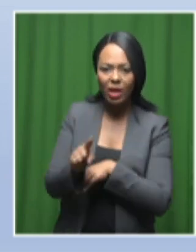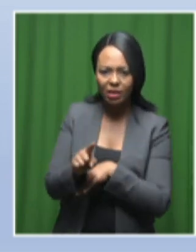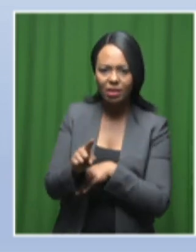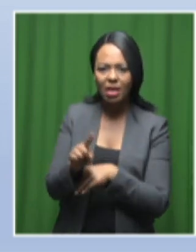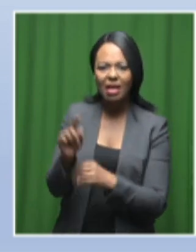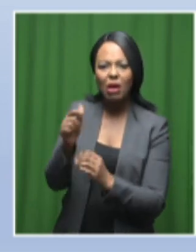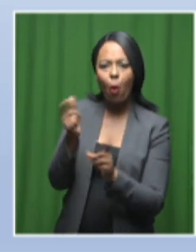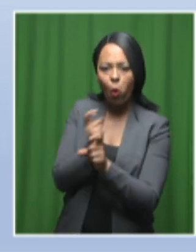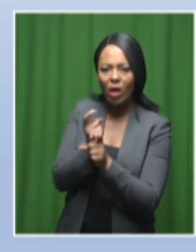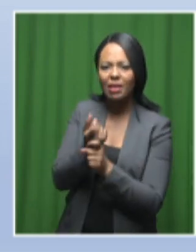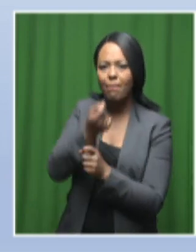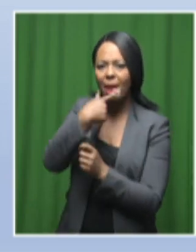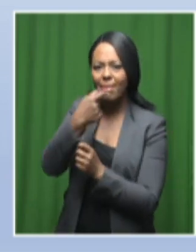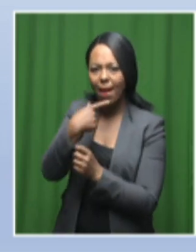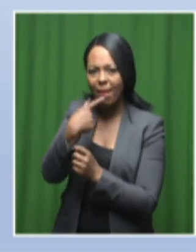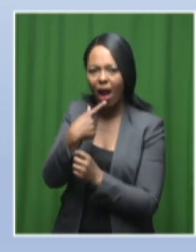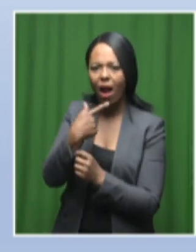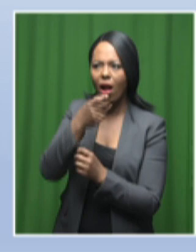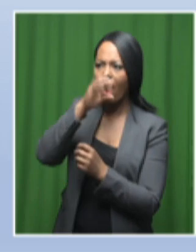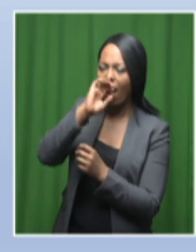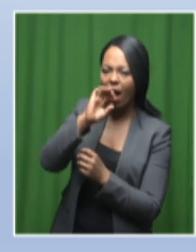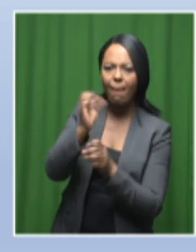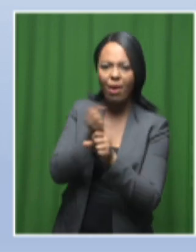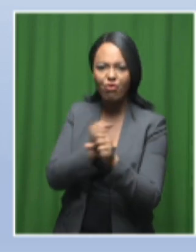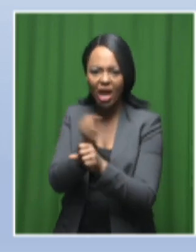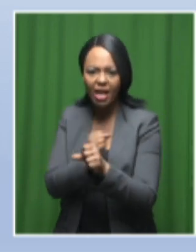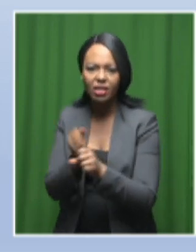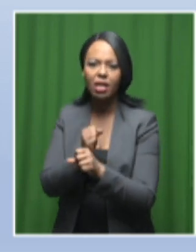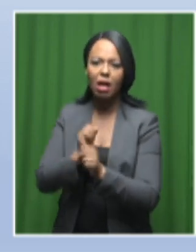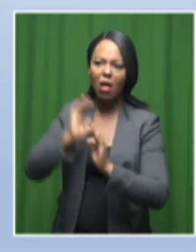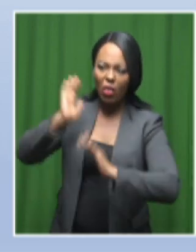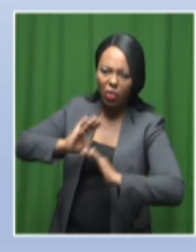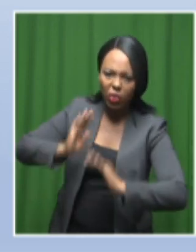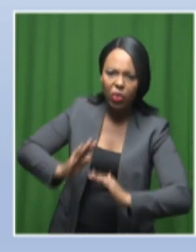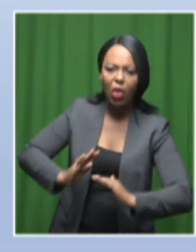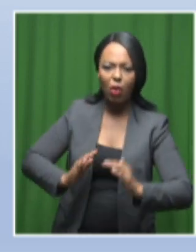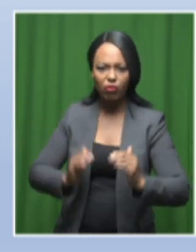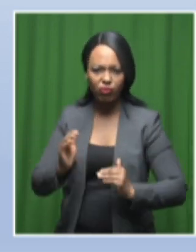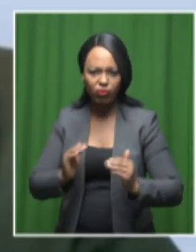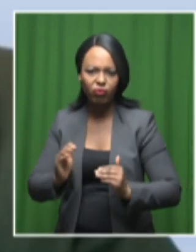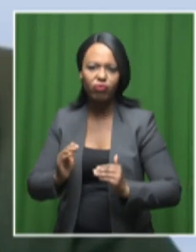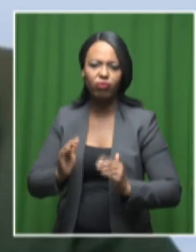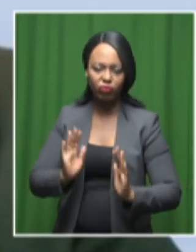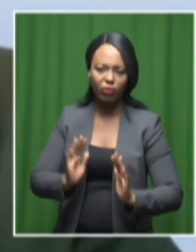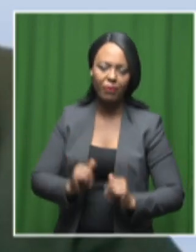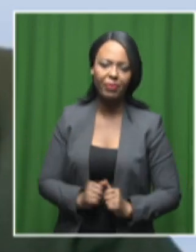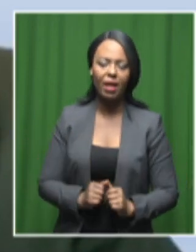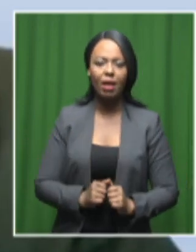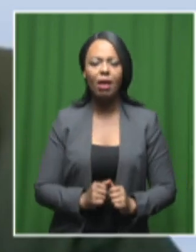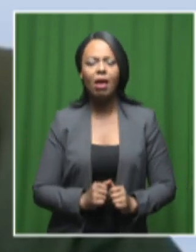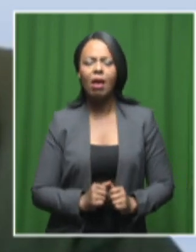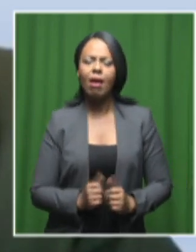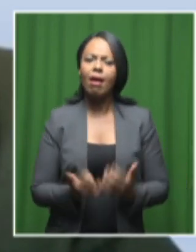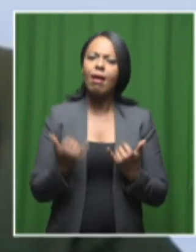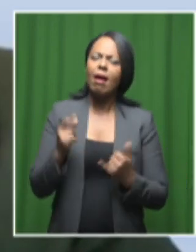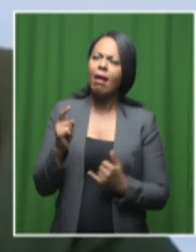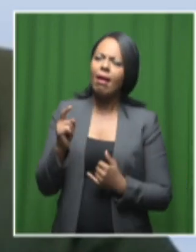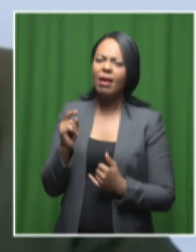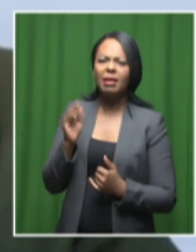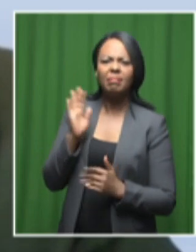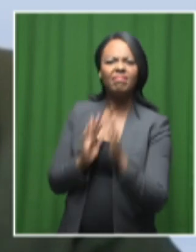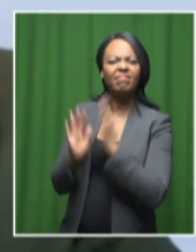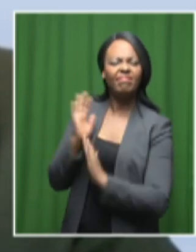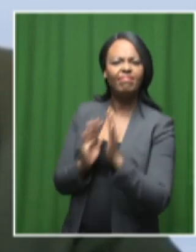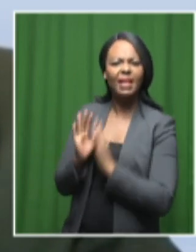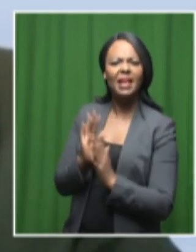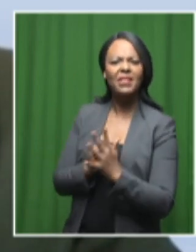prescription topicals and even systemic medication to bring the disease under control. Now, speak to us about one of the 5